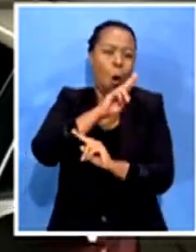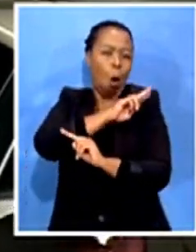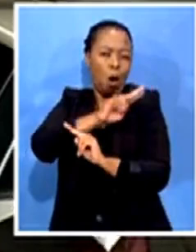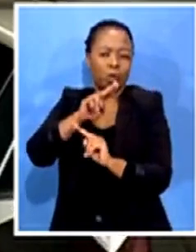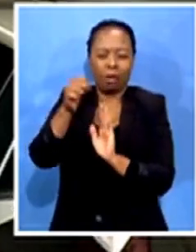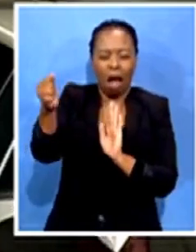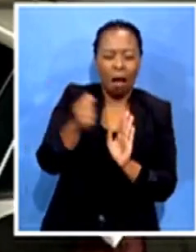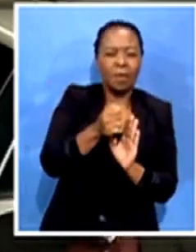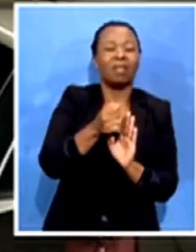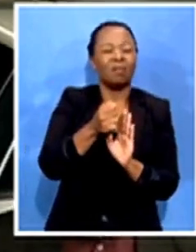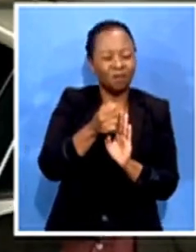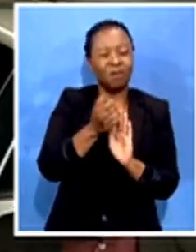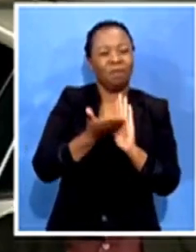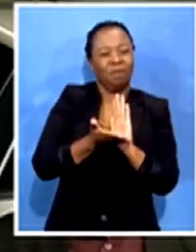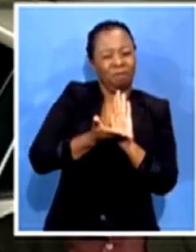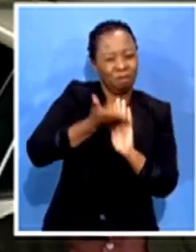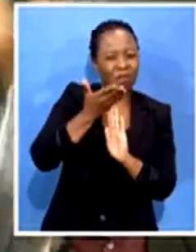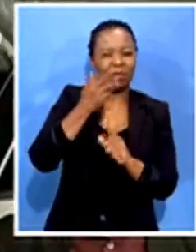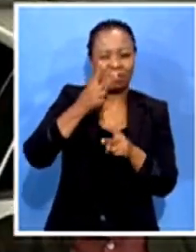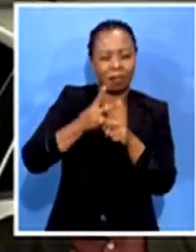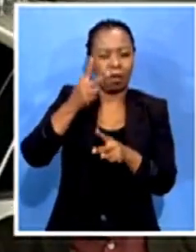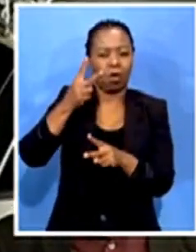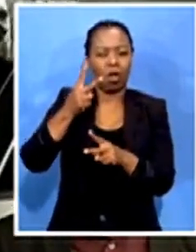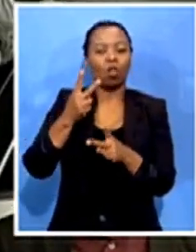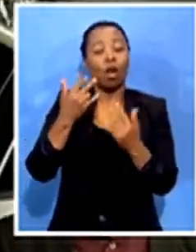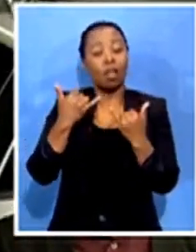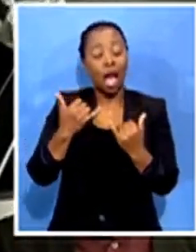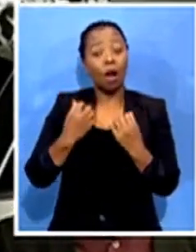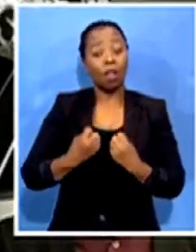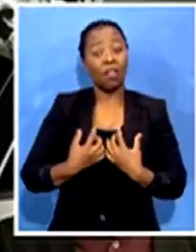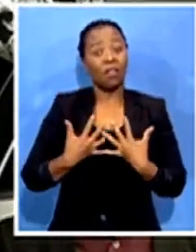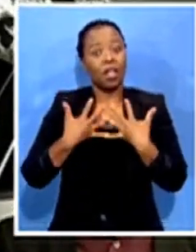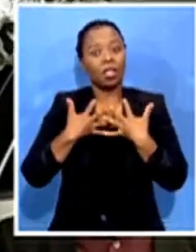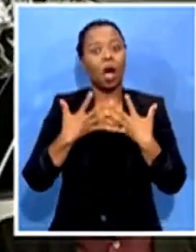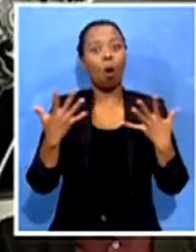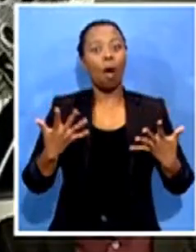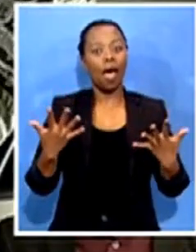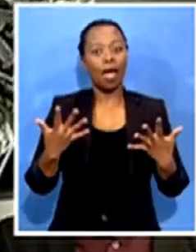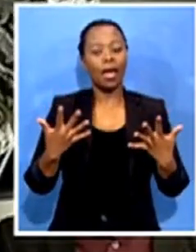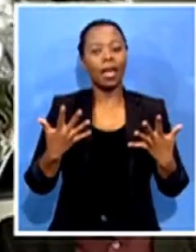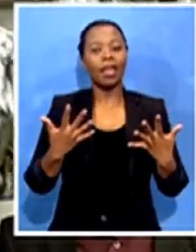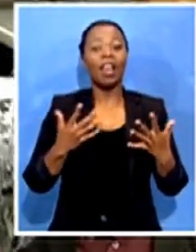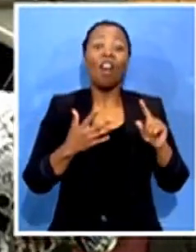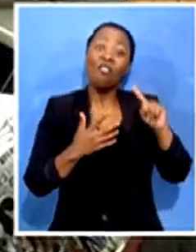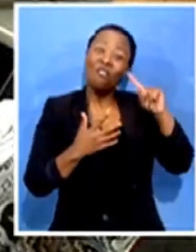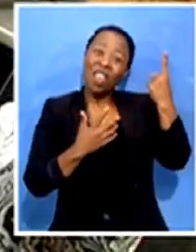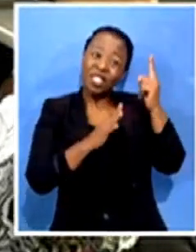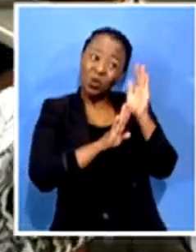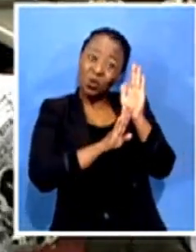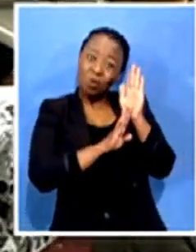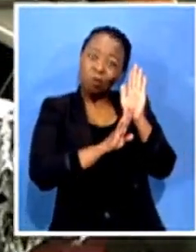infections, we are just where we were at the peak of the first wave. You remember